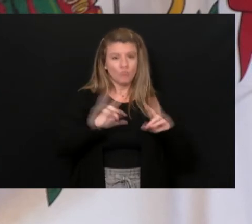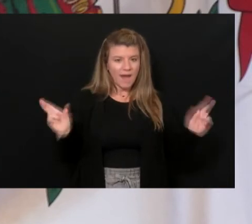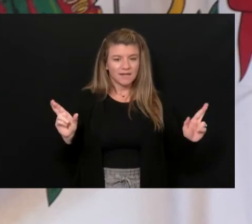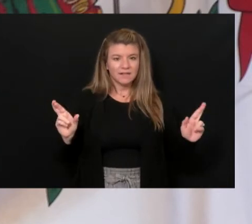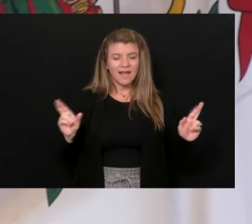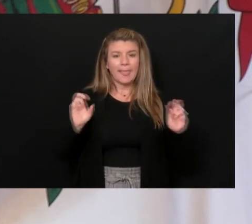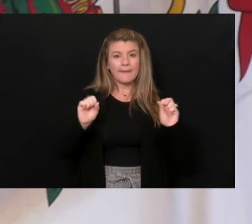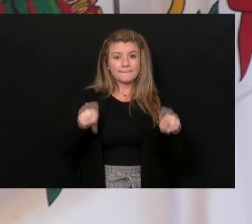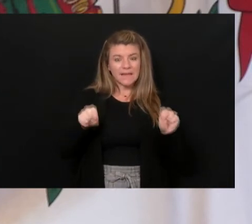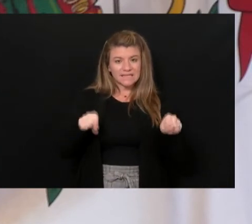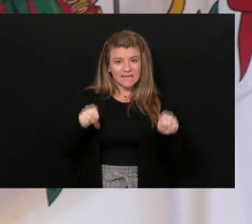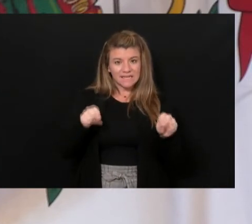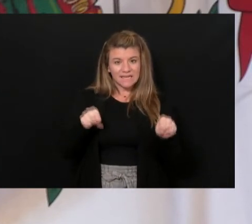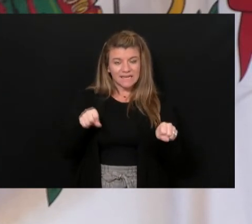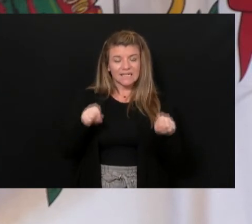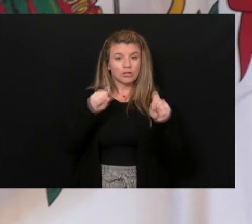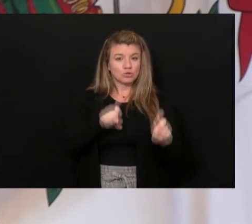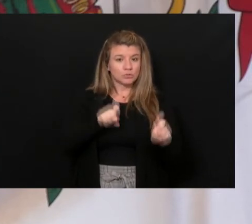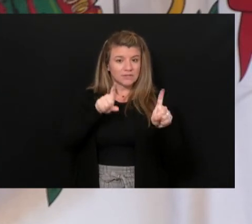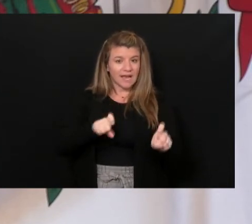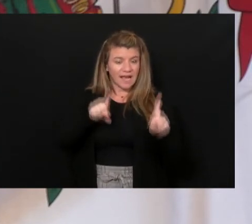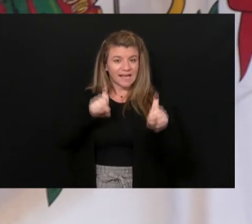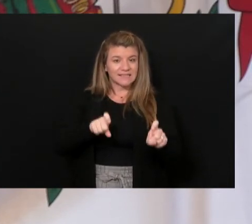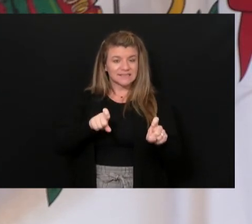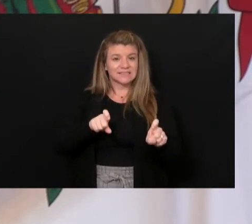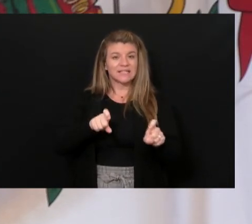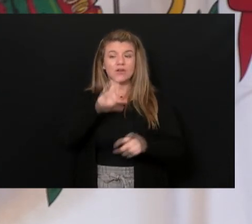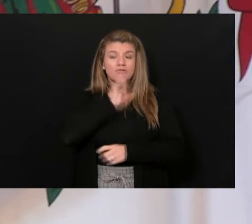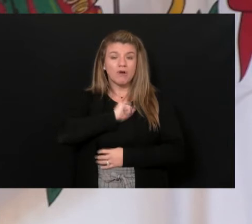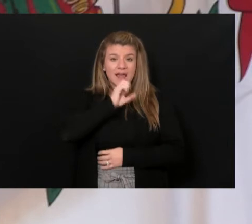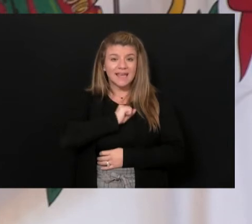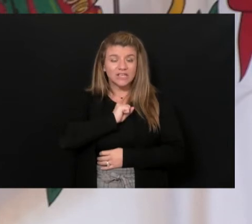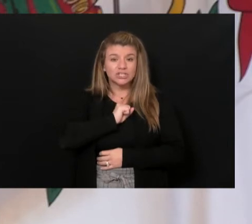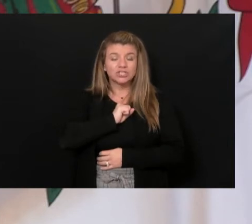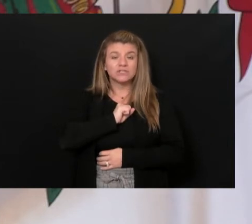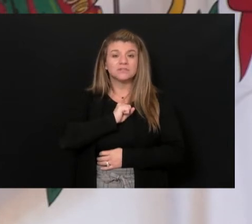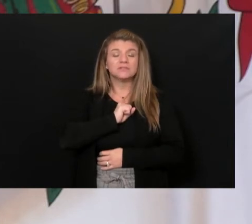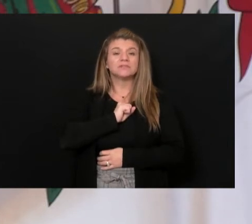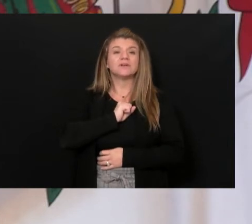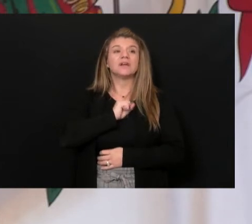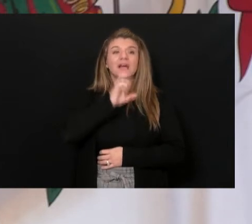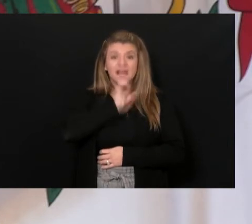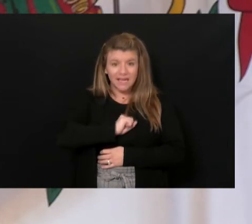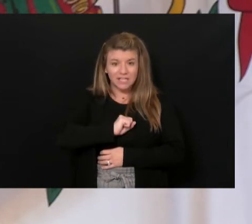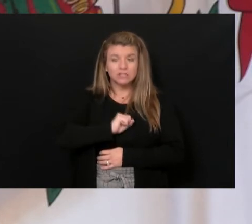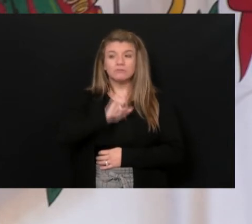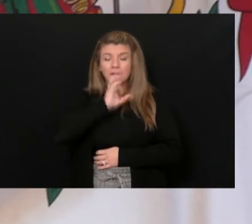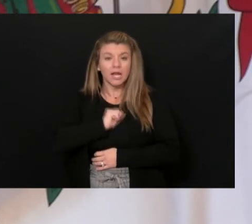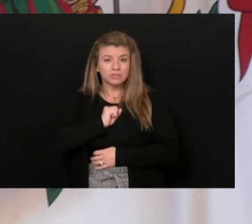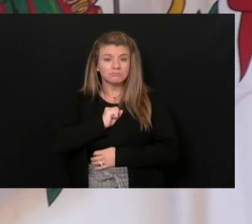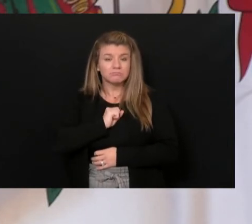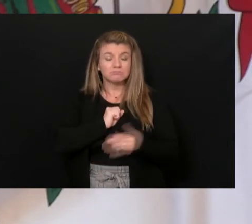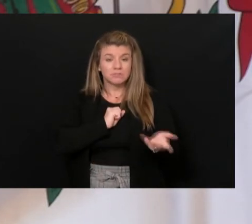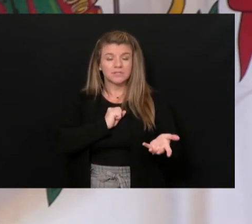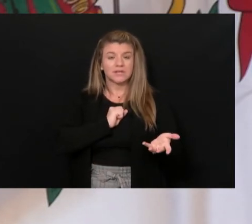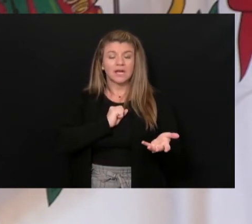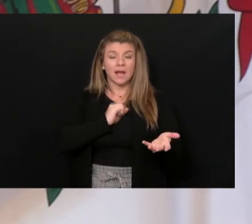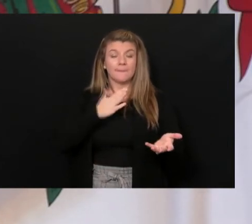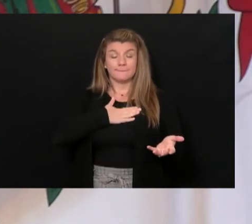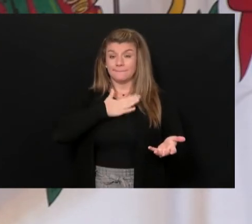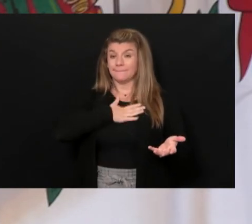the ability to test on age, and age. You know, my dad used to